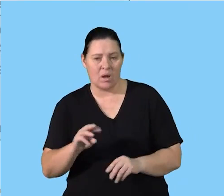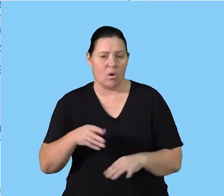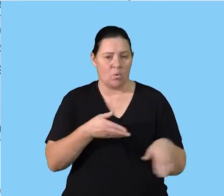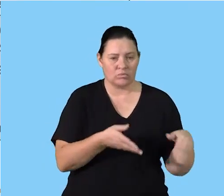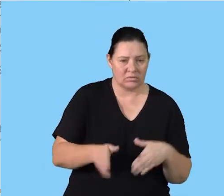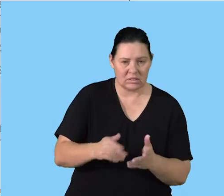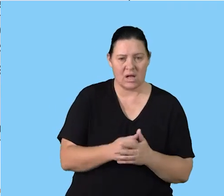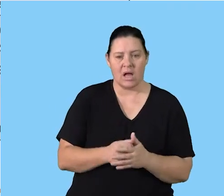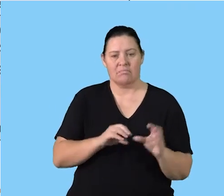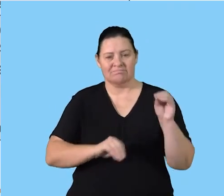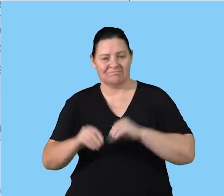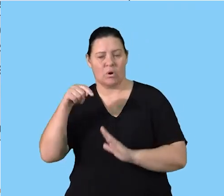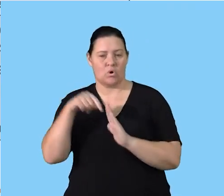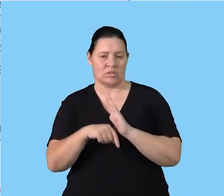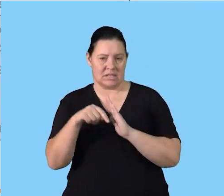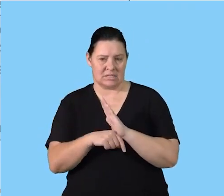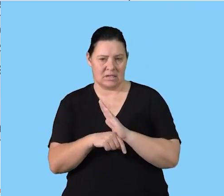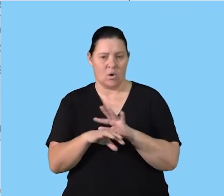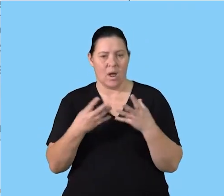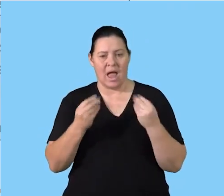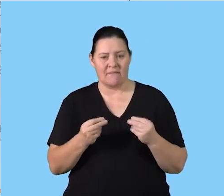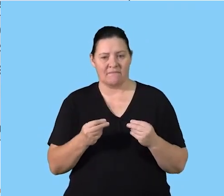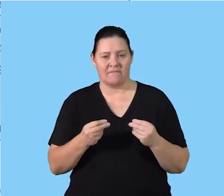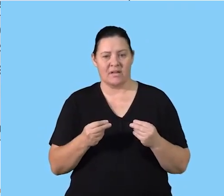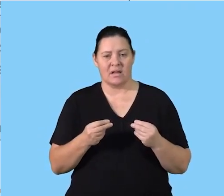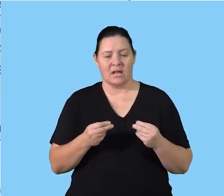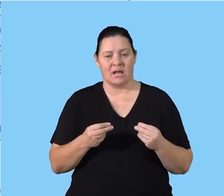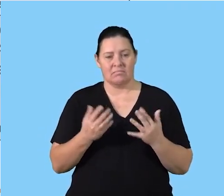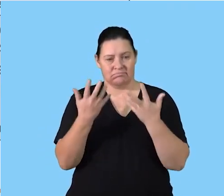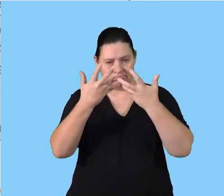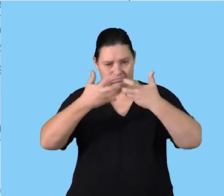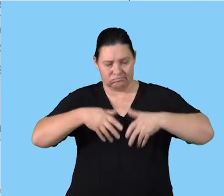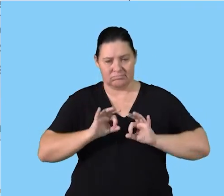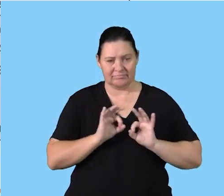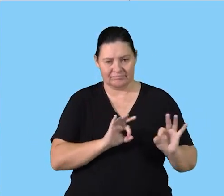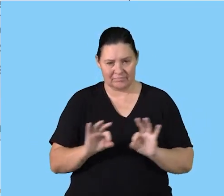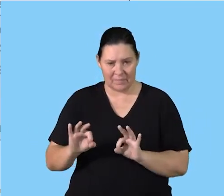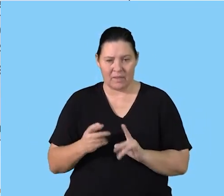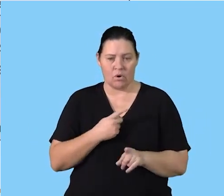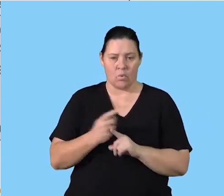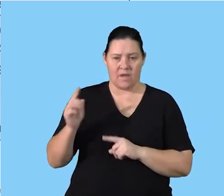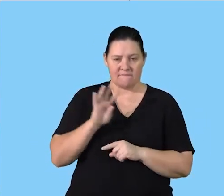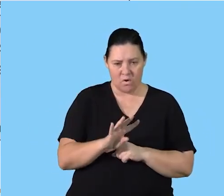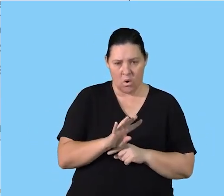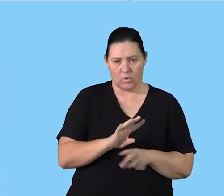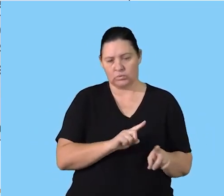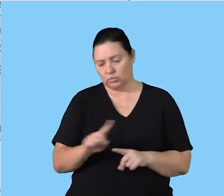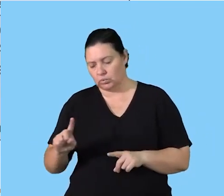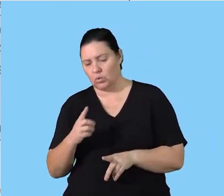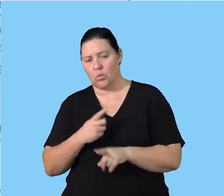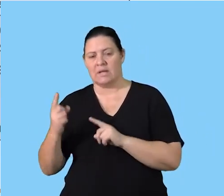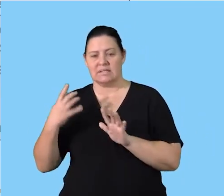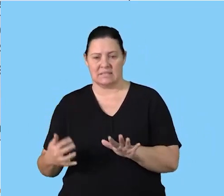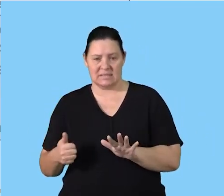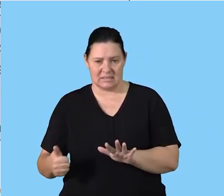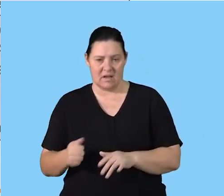have reorganized the content where we have streamlined it throughout from week 4 to week 6. Week 4, 5,